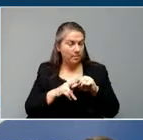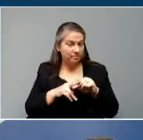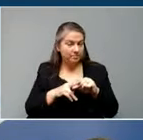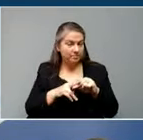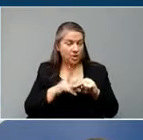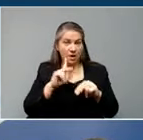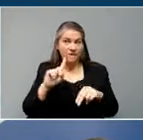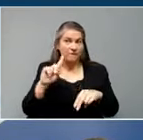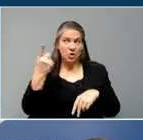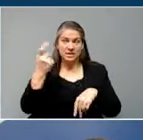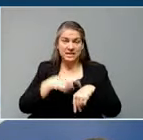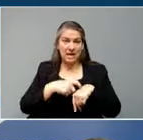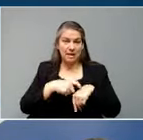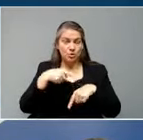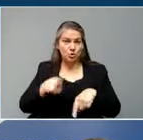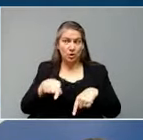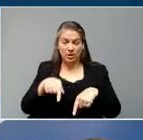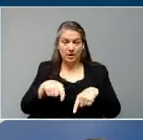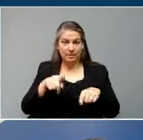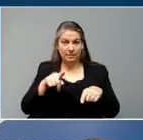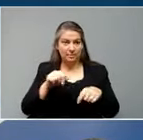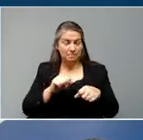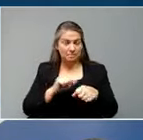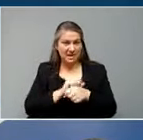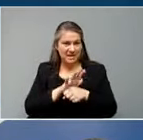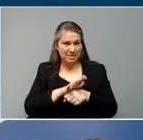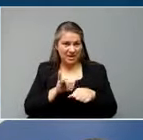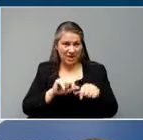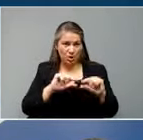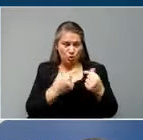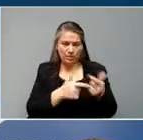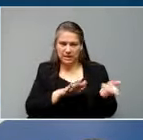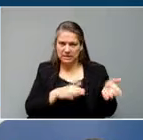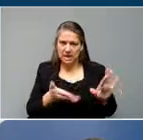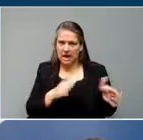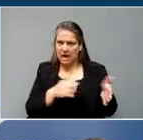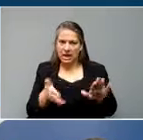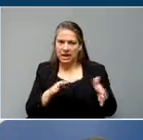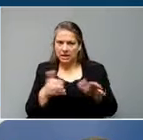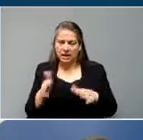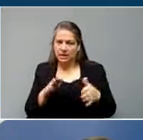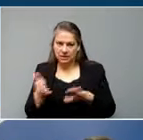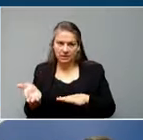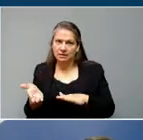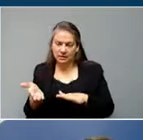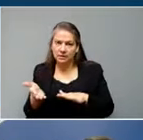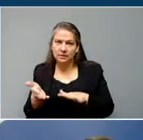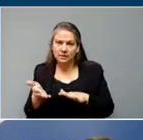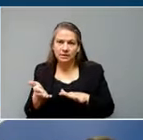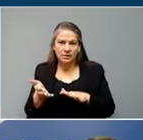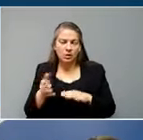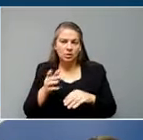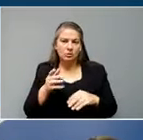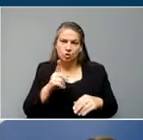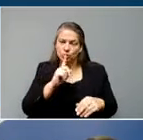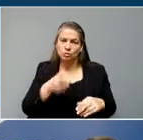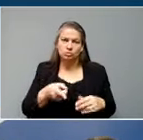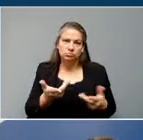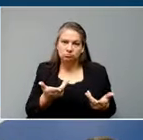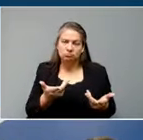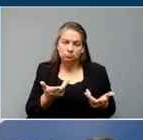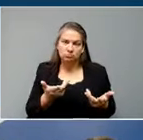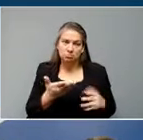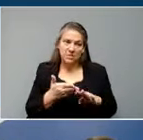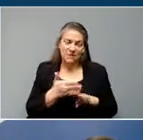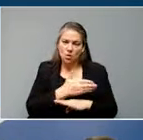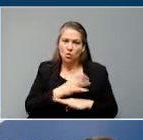in the pandemic, this group is dying at a significant or a real rate. Prior, it was very